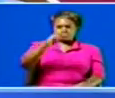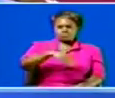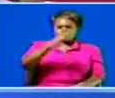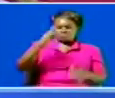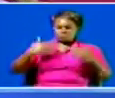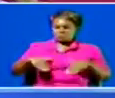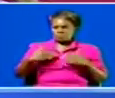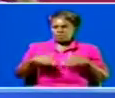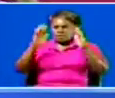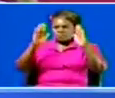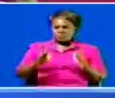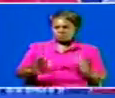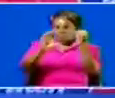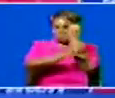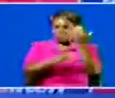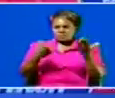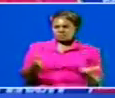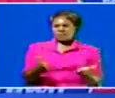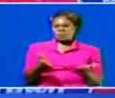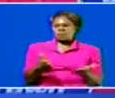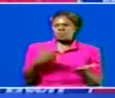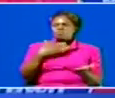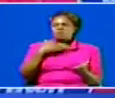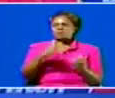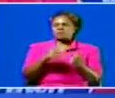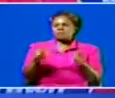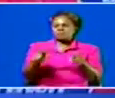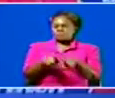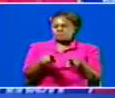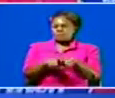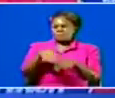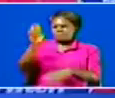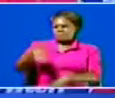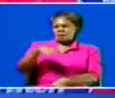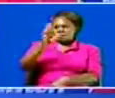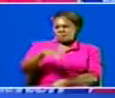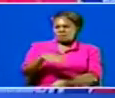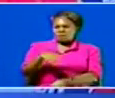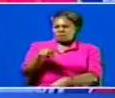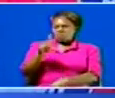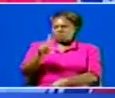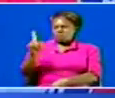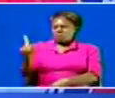is so important at the moment, the way the painters do the job. Painters, like suppose there's a site up doing a 1 month,